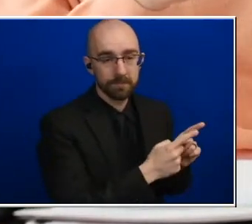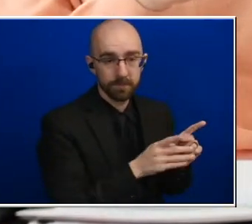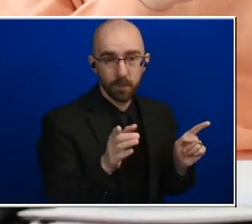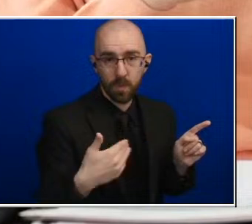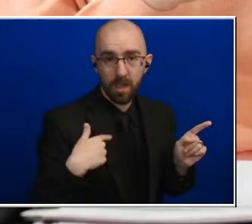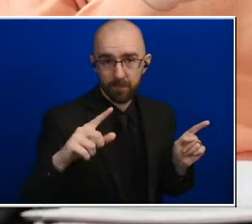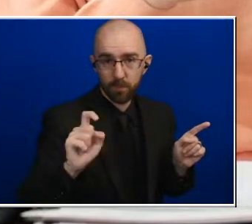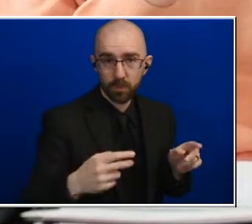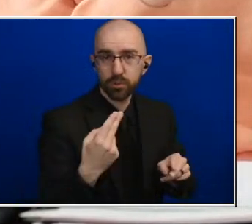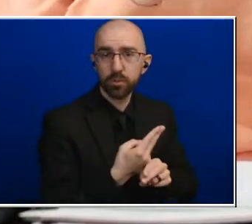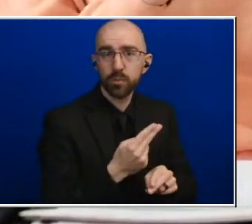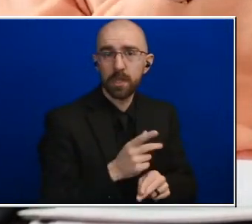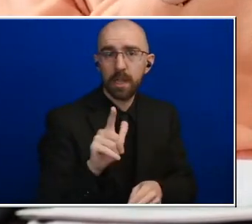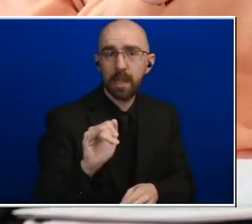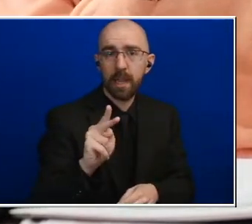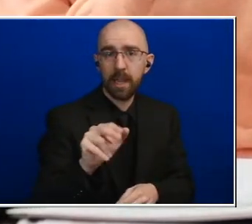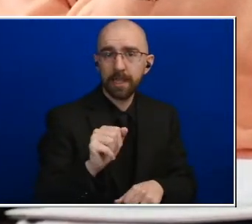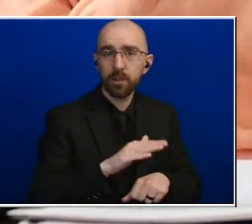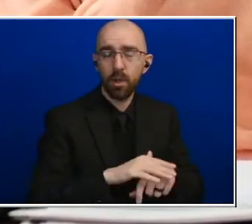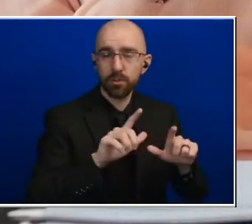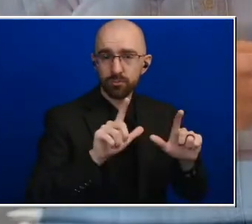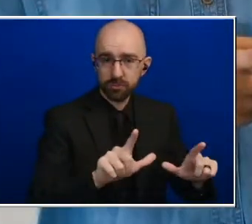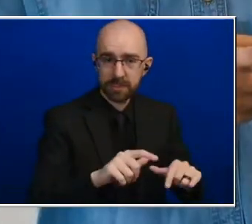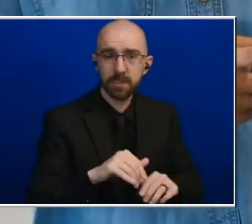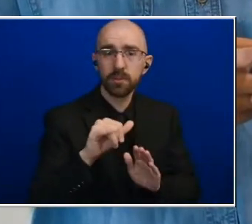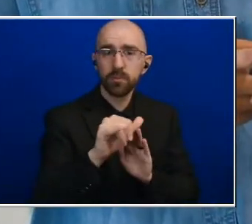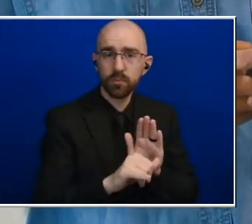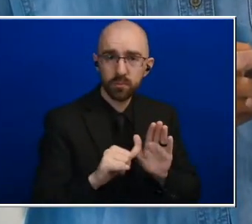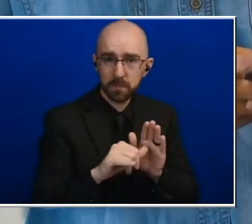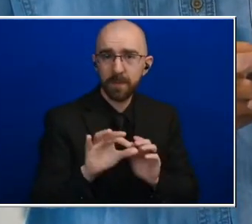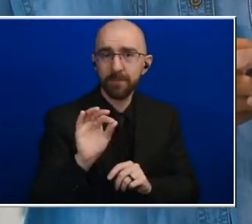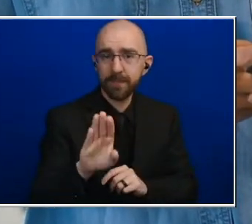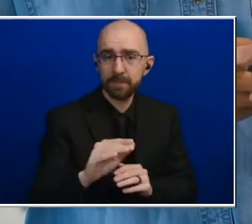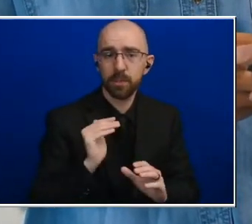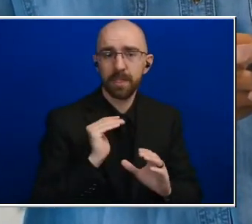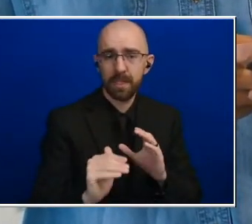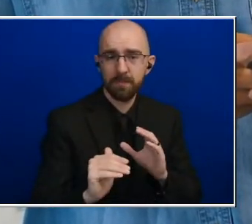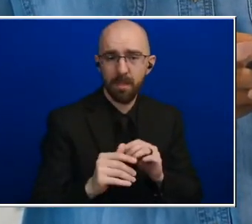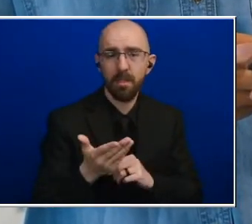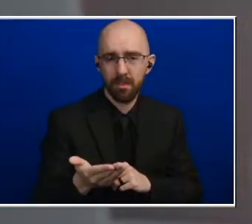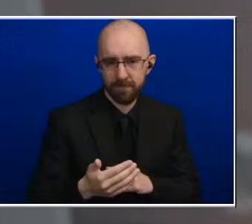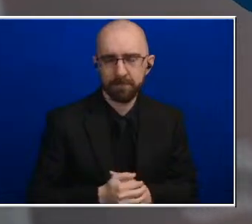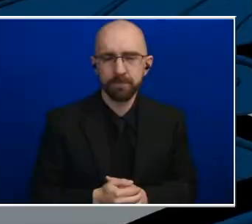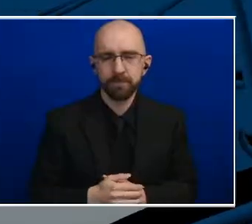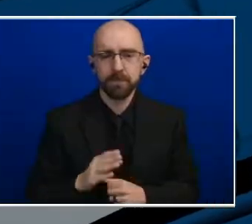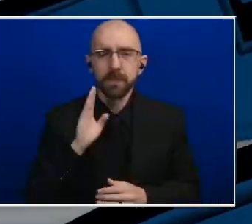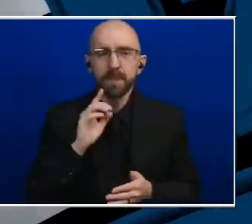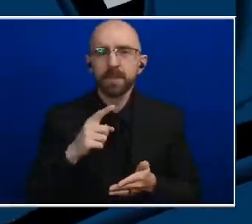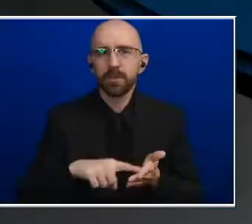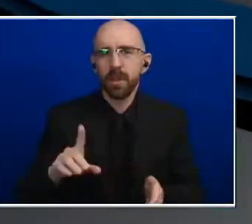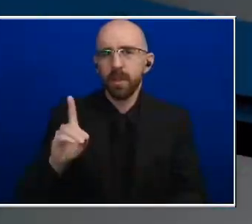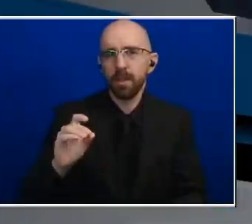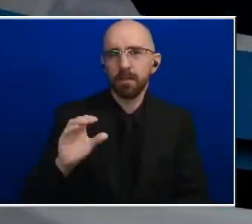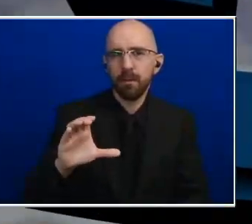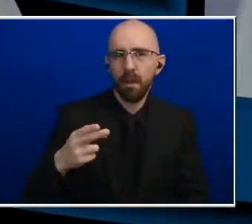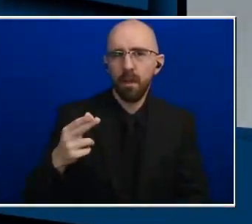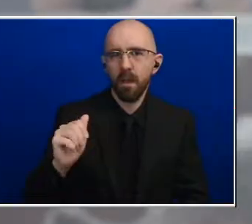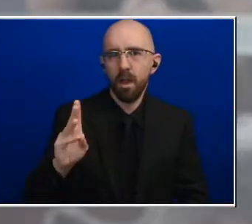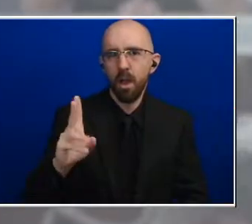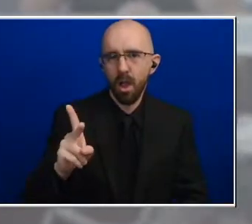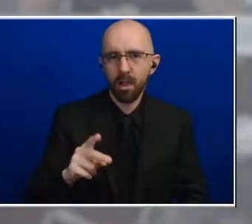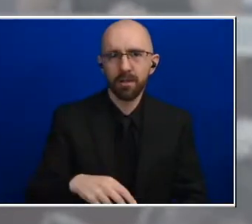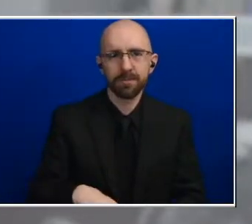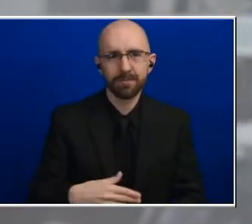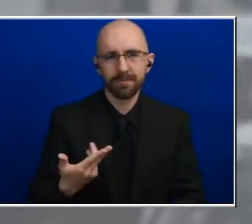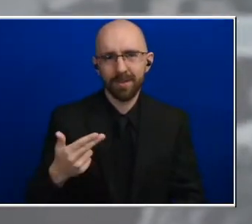your screen, YouTube, Facebook, or email the Medical News Network. Let's check in with Doc Hawk. Hawkeye. Hey.